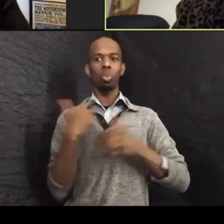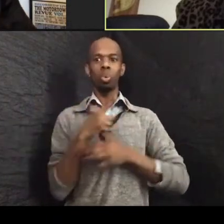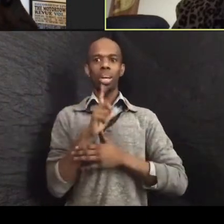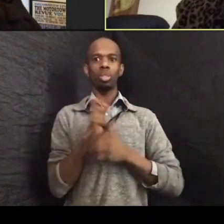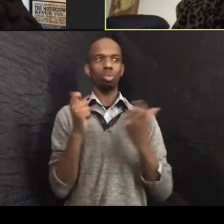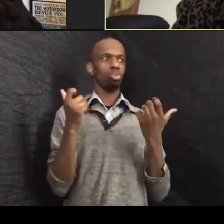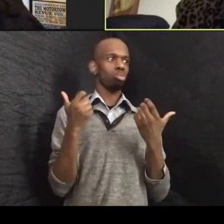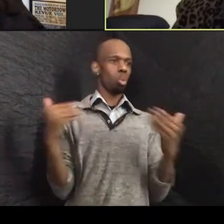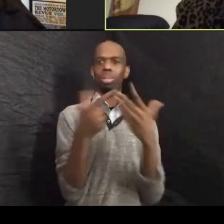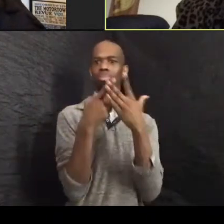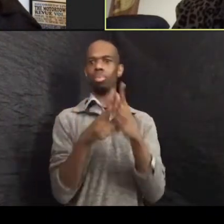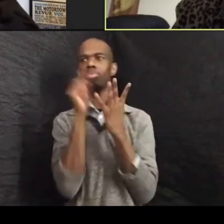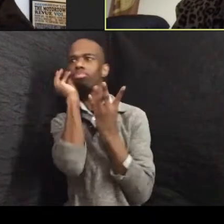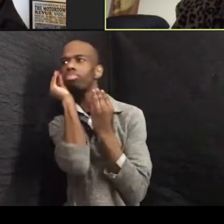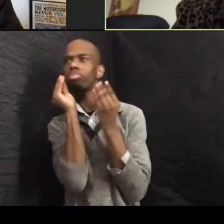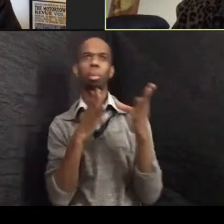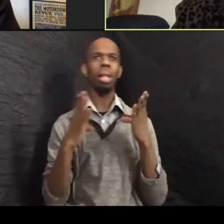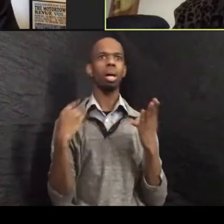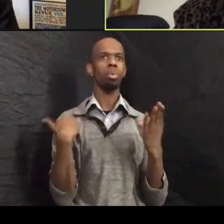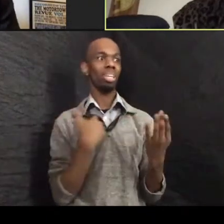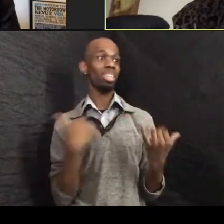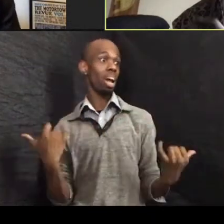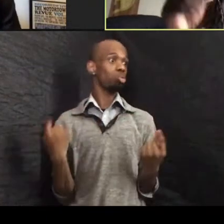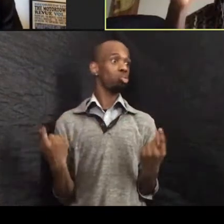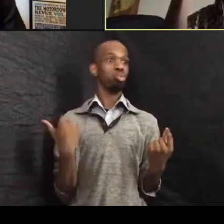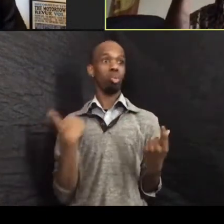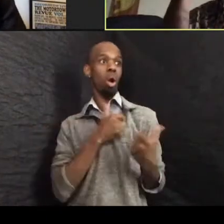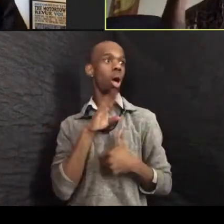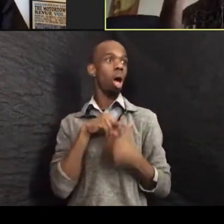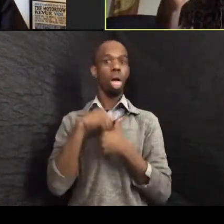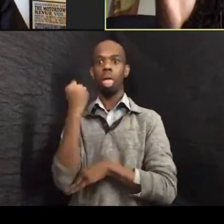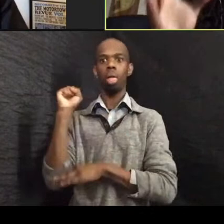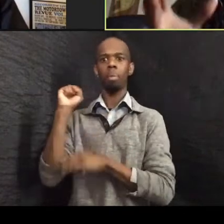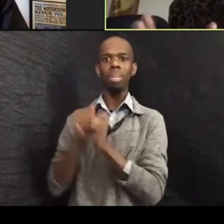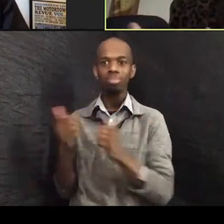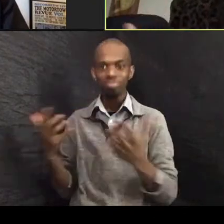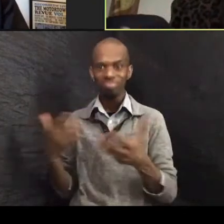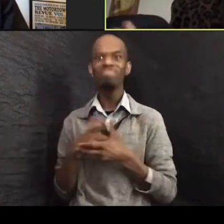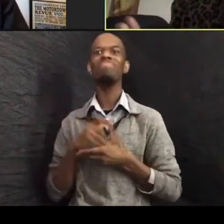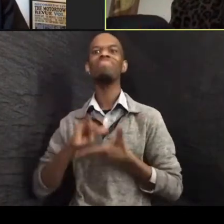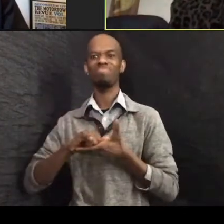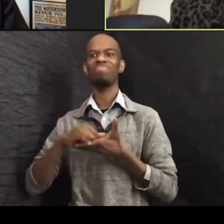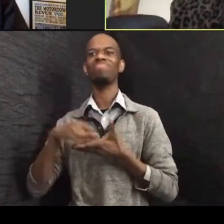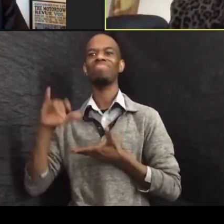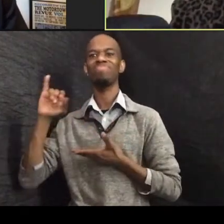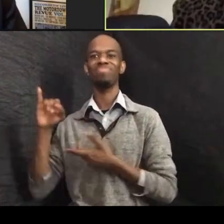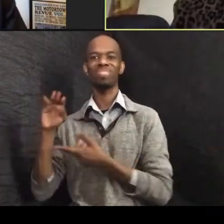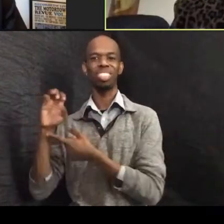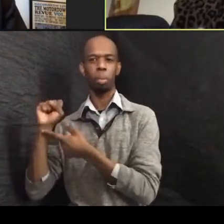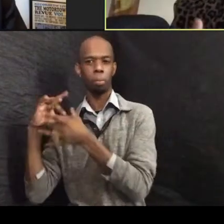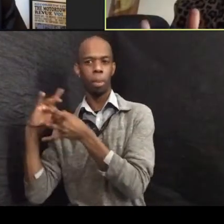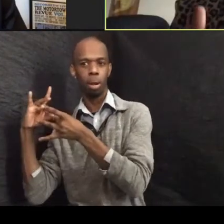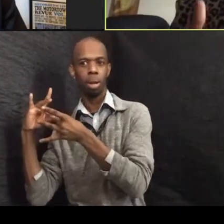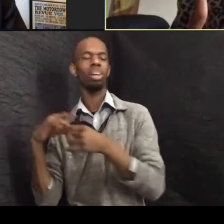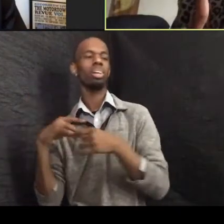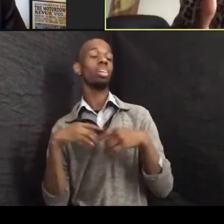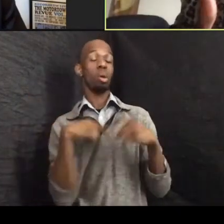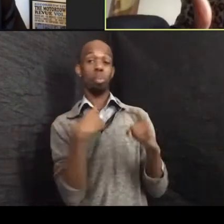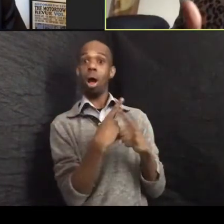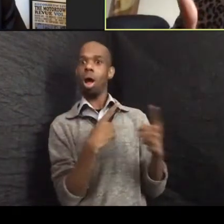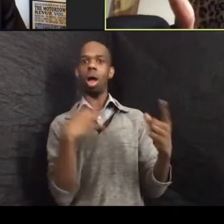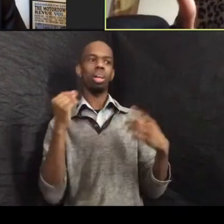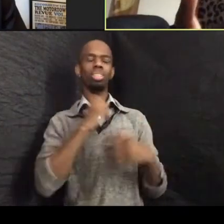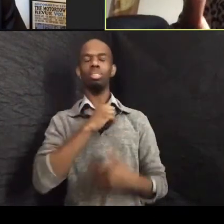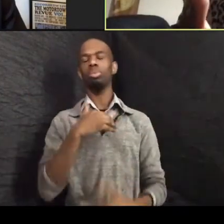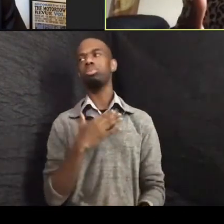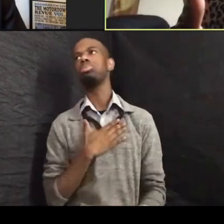Yeah. Yeah. And it's funny that it feels good to talk to a performer that understands, you